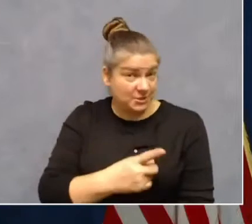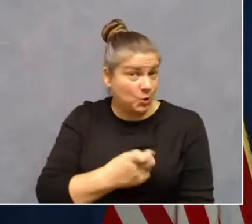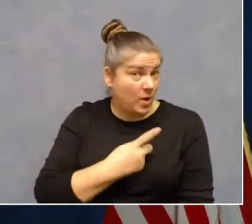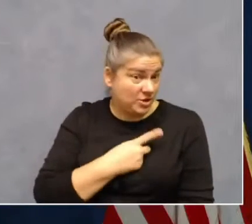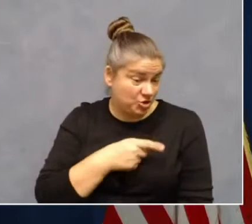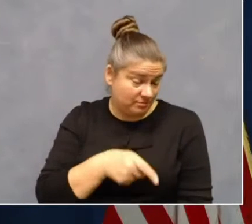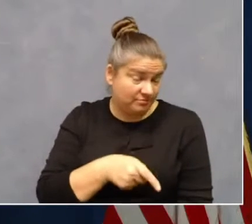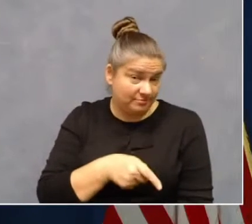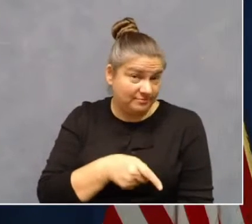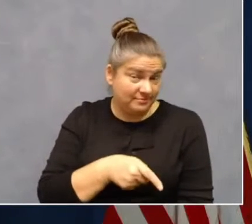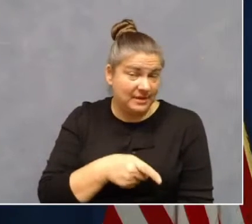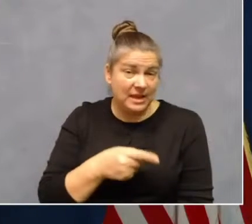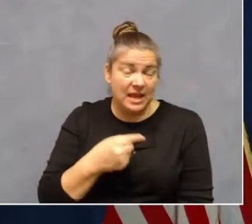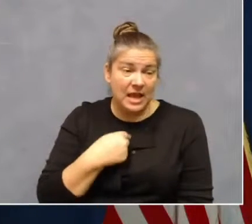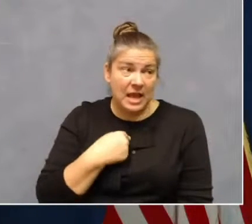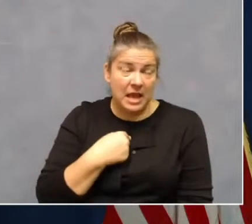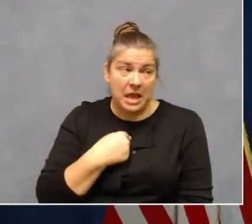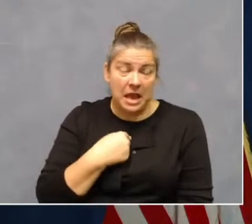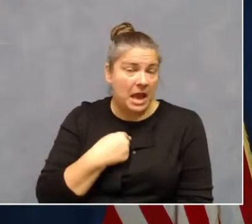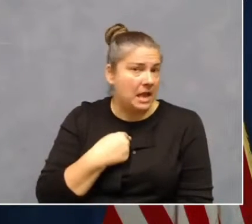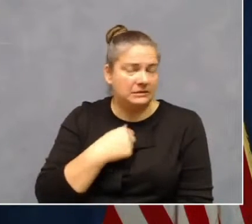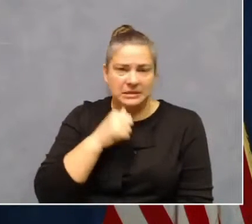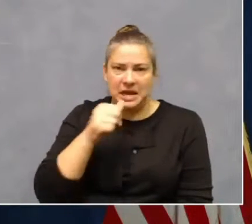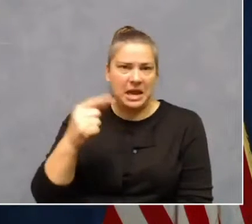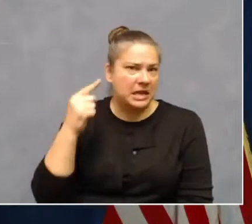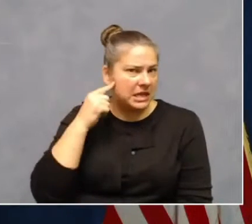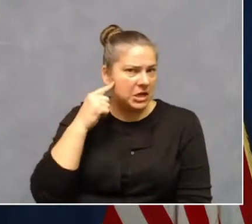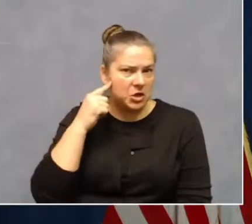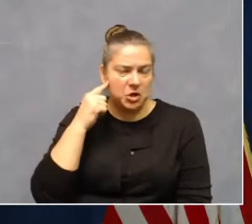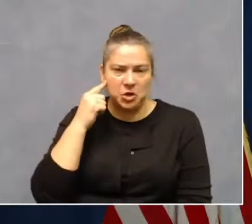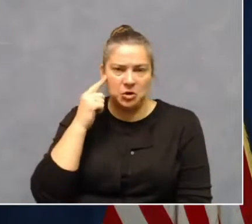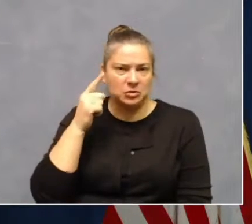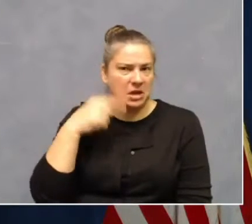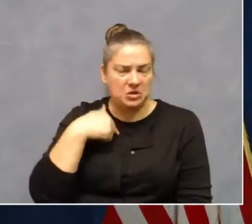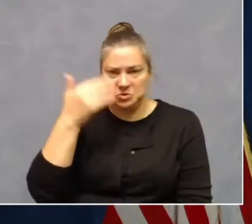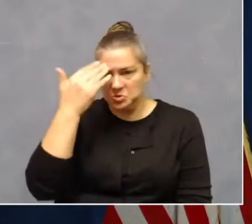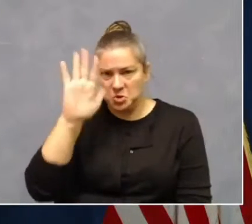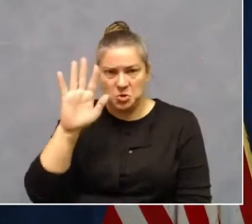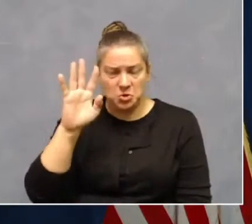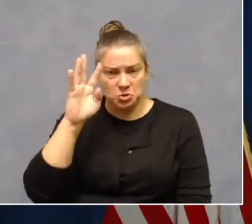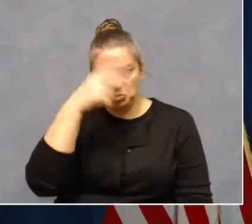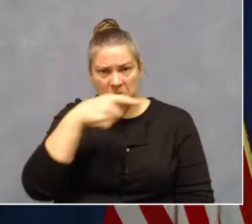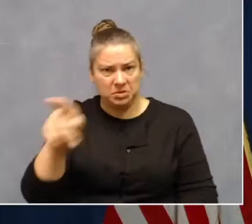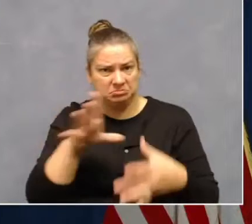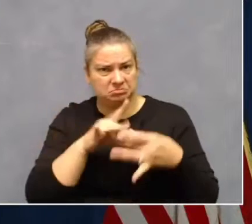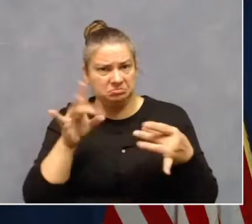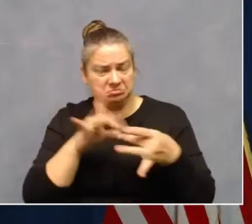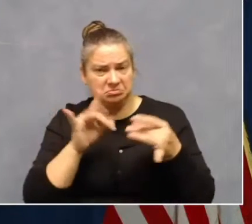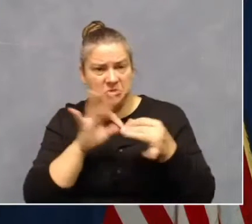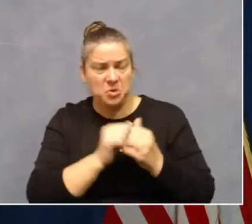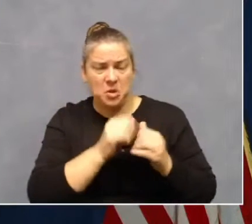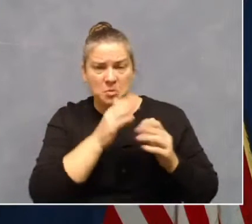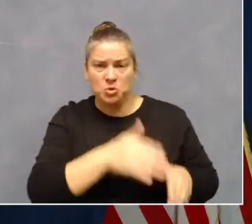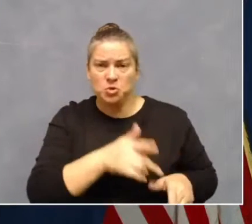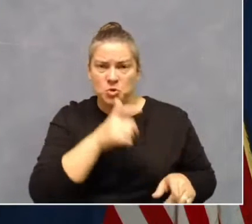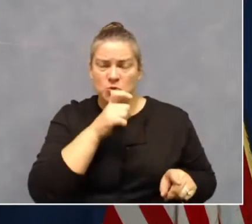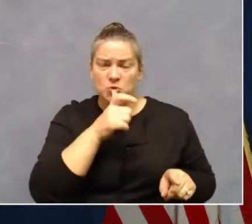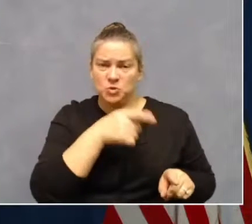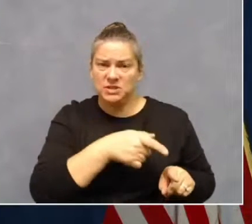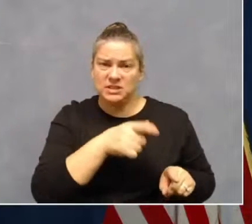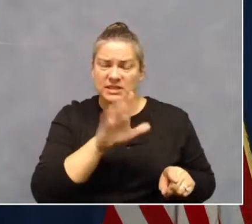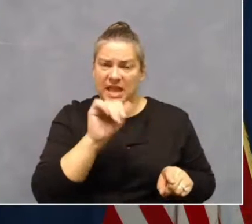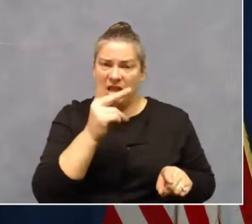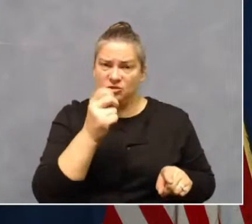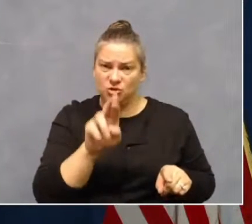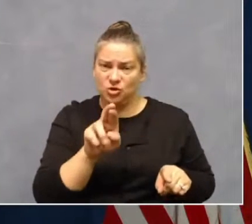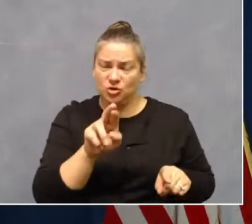did not hear the statement about a terminally ill individual with cancer labeled as a COVID-19 victim.